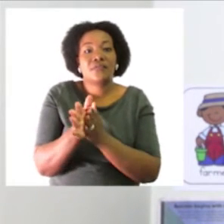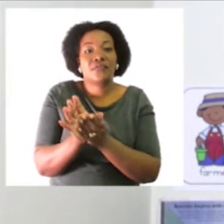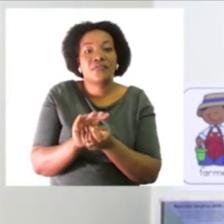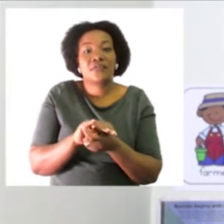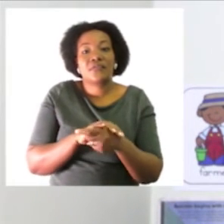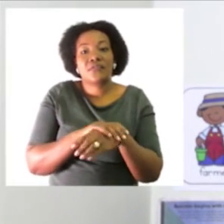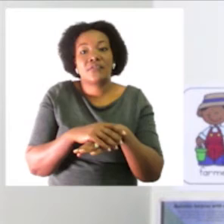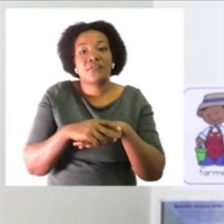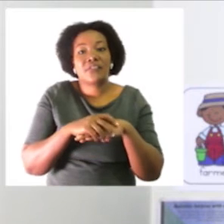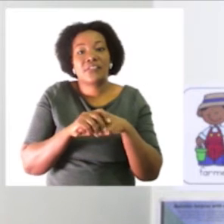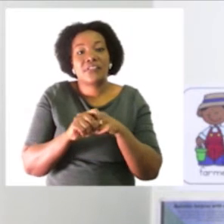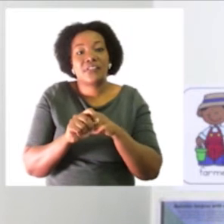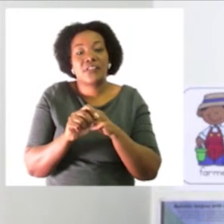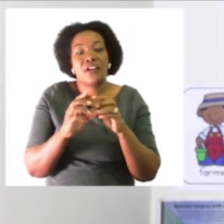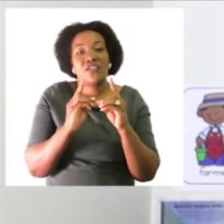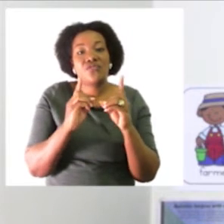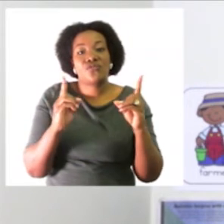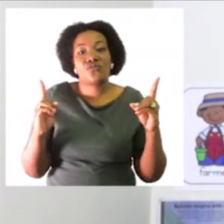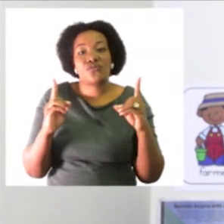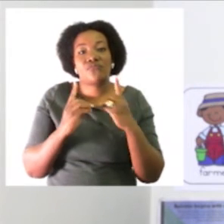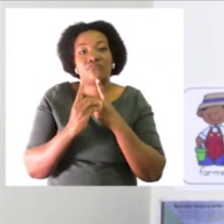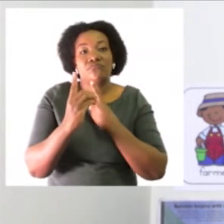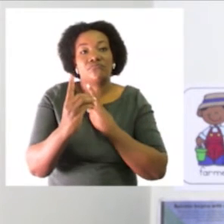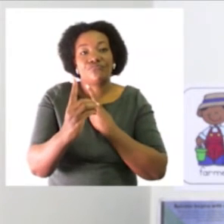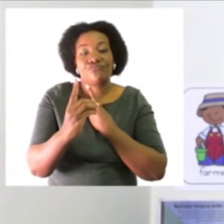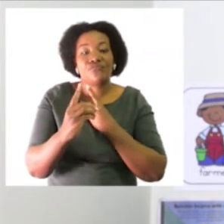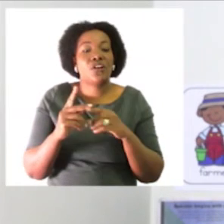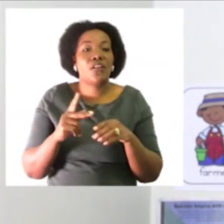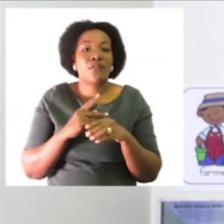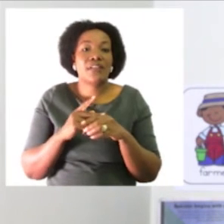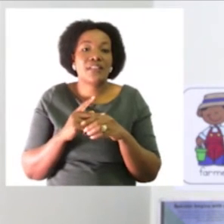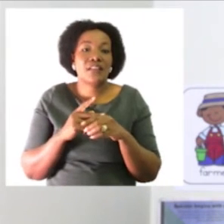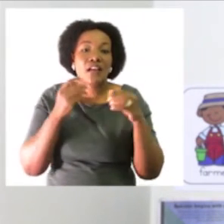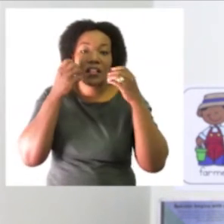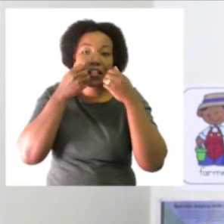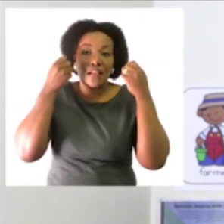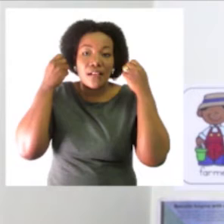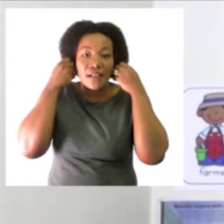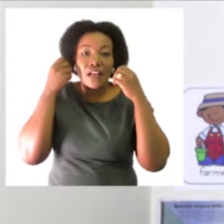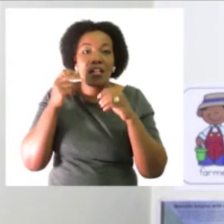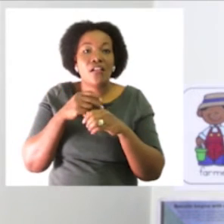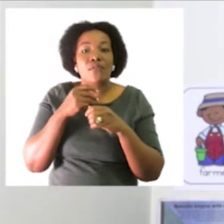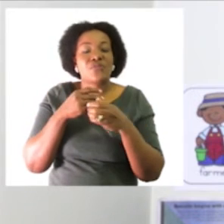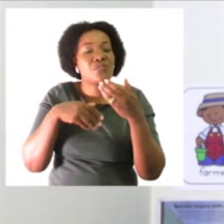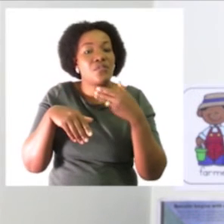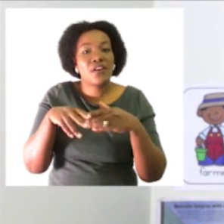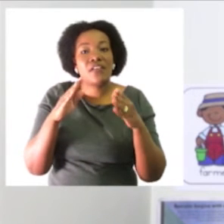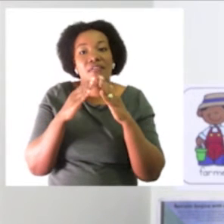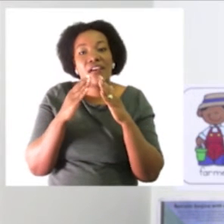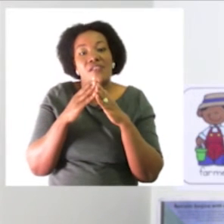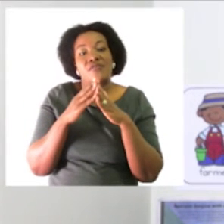all germs. Keep your social distance at all times. Wear your mask whenever you need to go